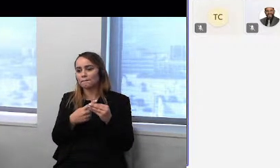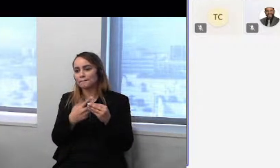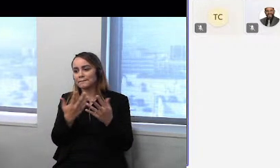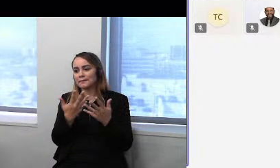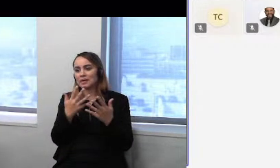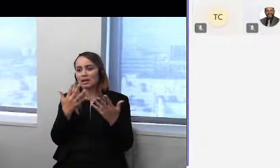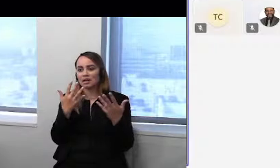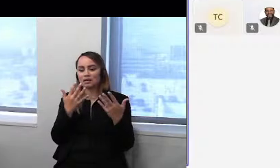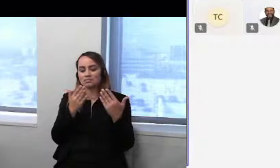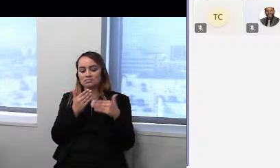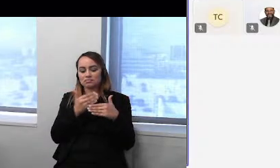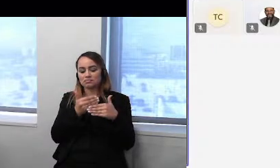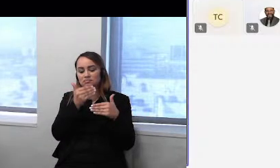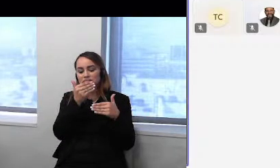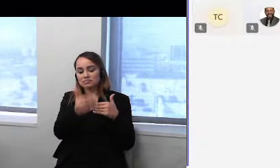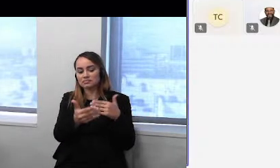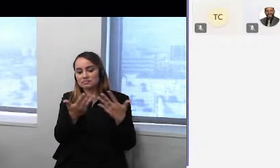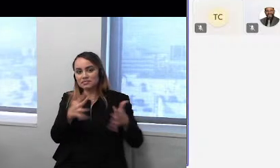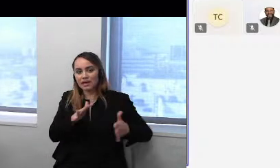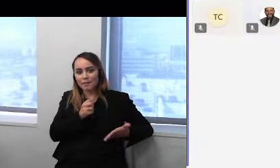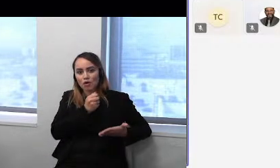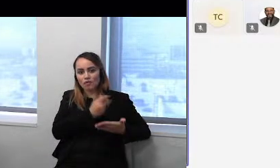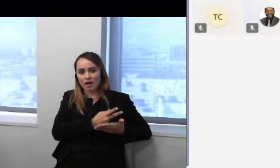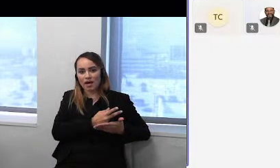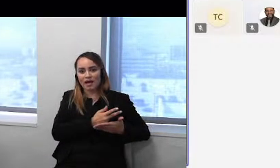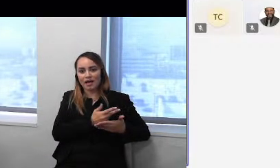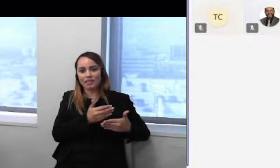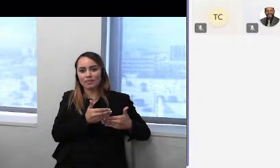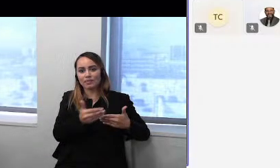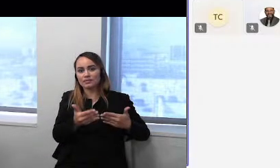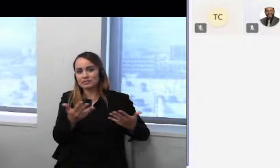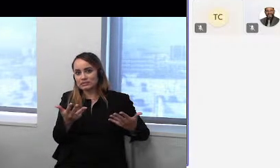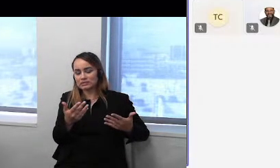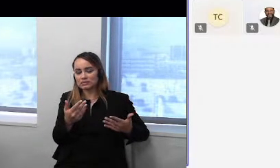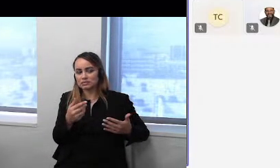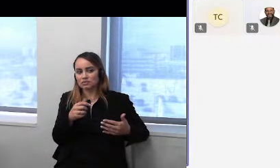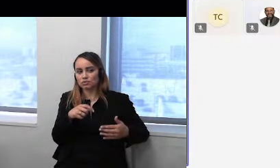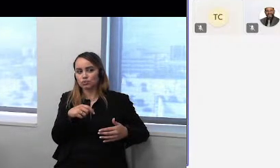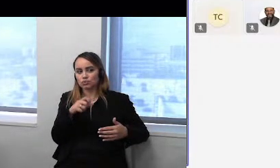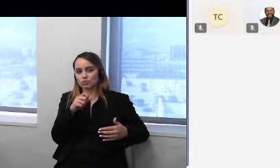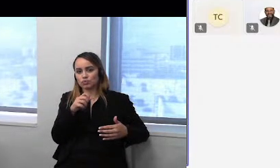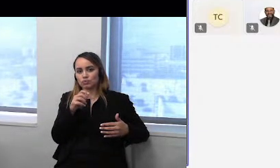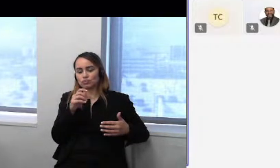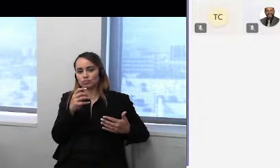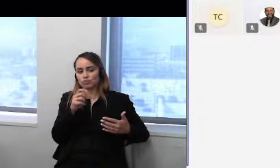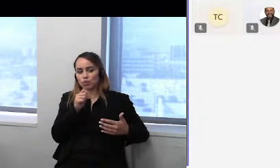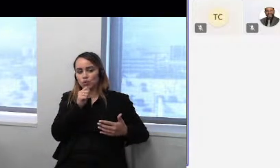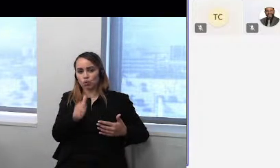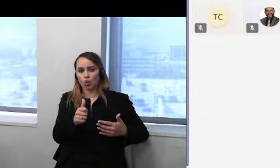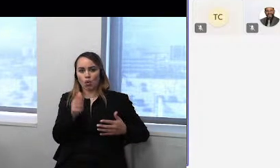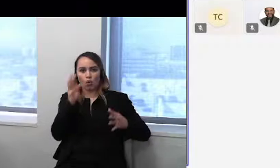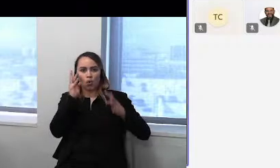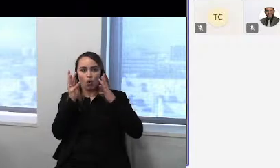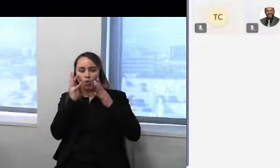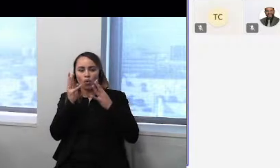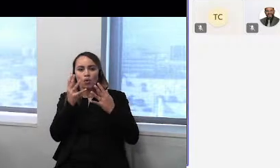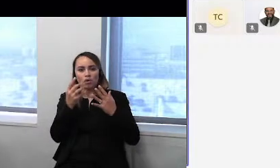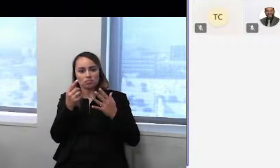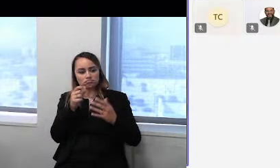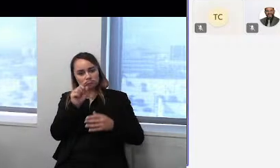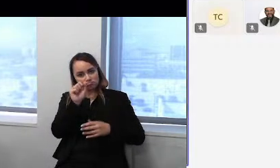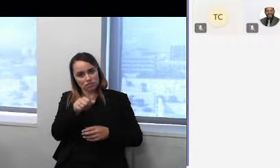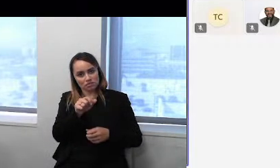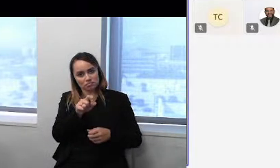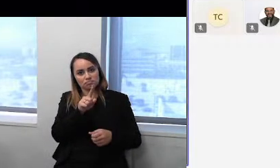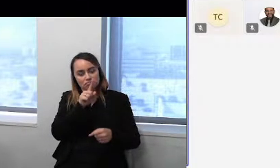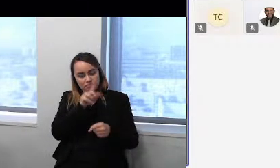those words, but that's what he asked. That is not an assumption. That is a fact of the matter, what's going to happen. But when we start to predict a future, there